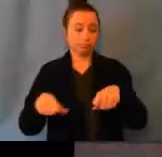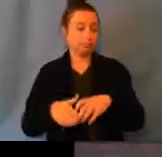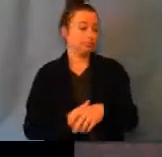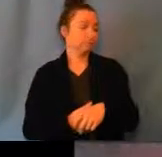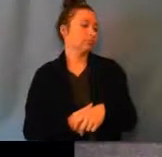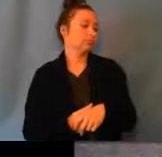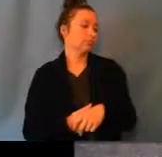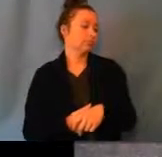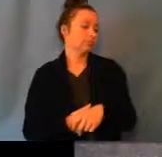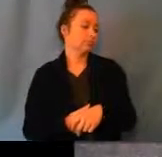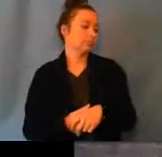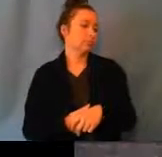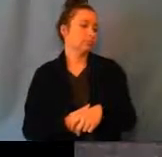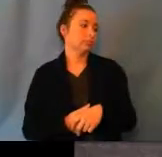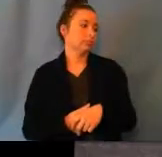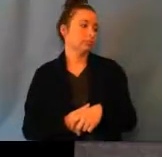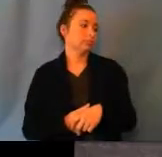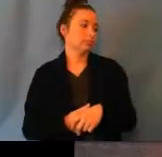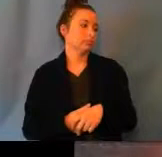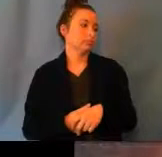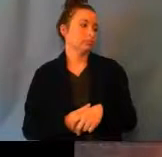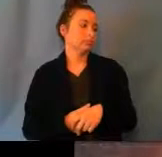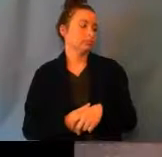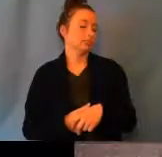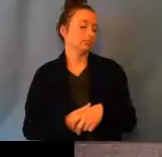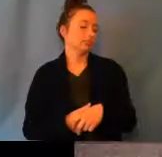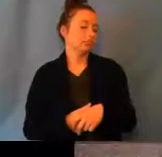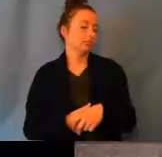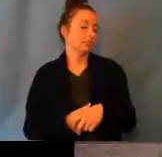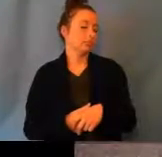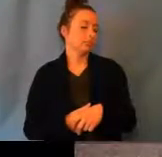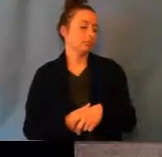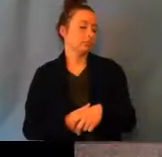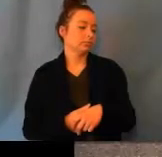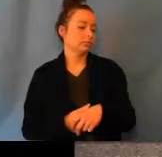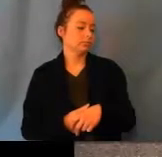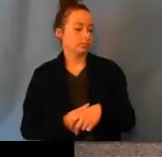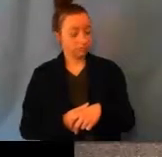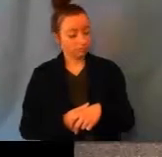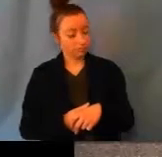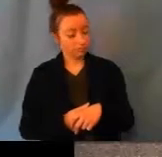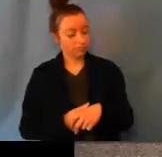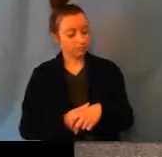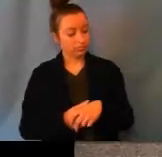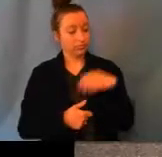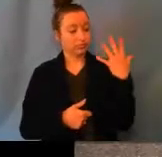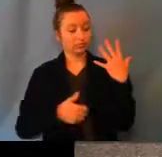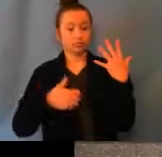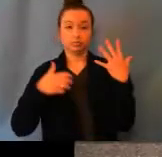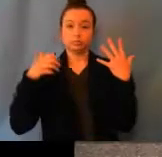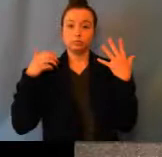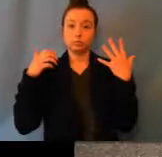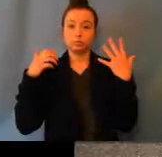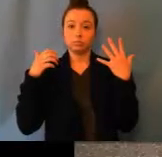13. I would get the same answer of 8. All right, now let's look at these. 5 plus 8